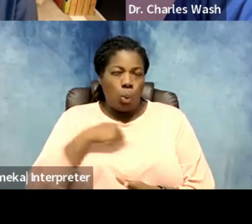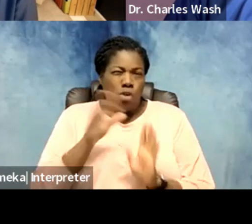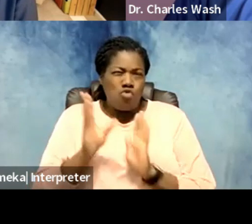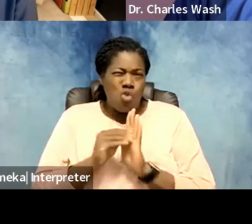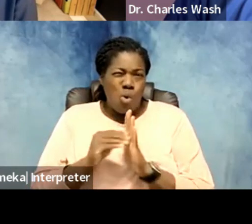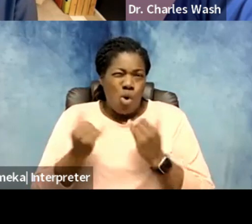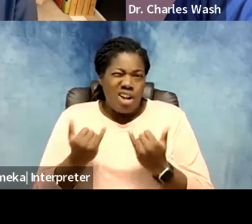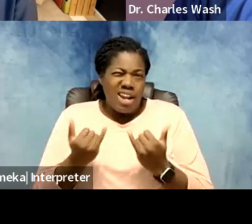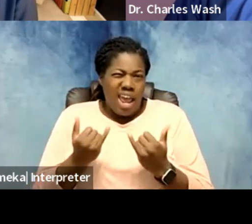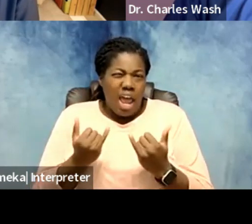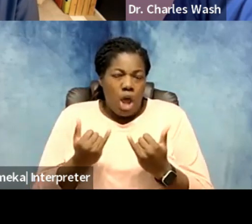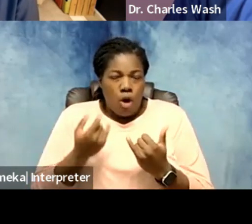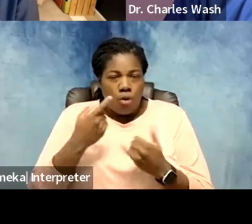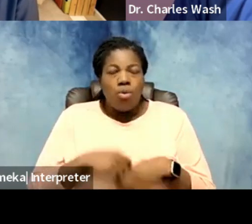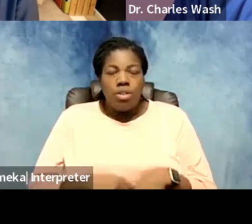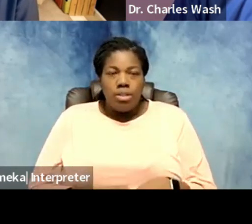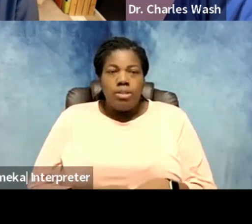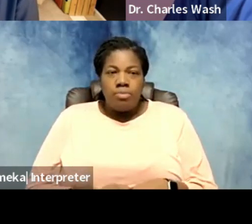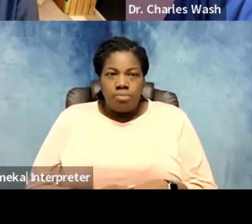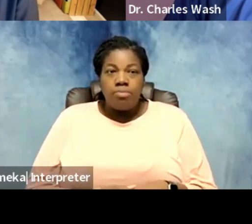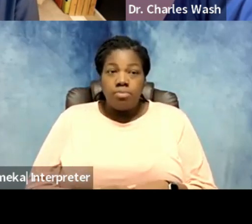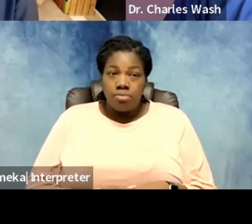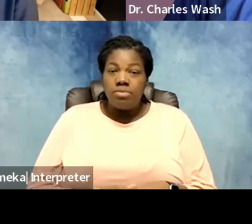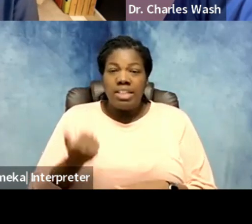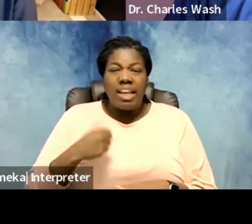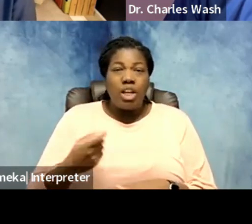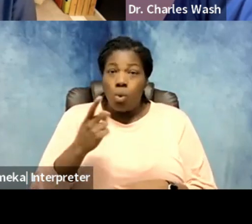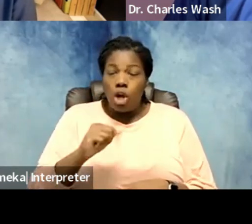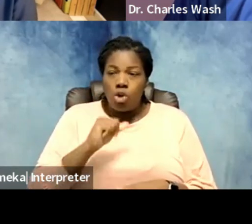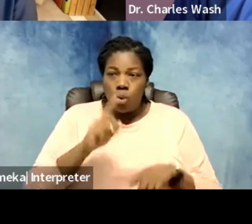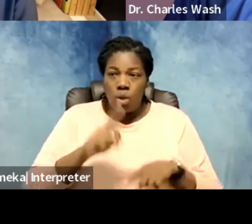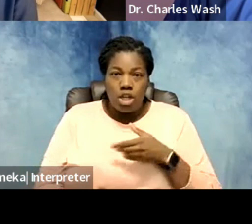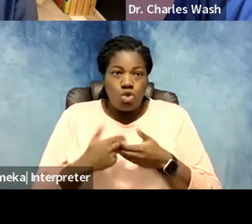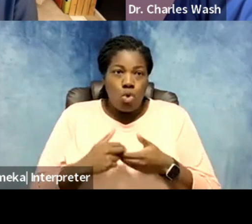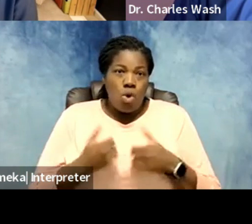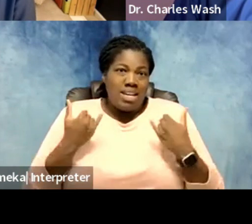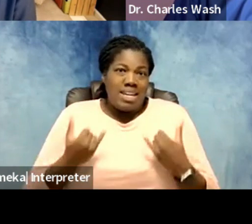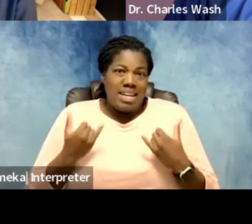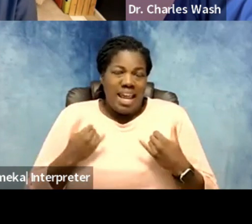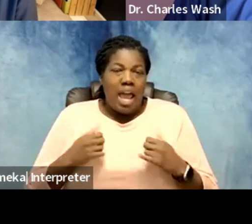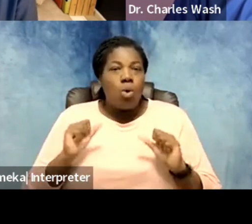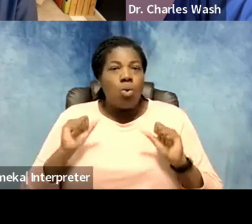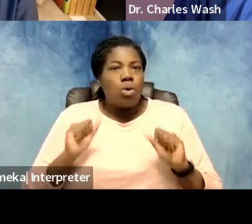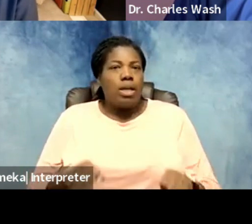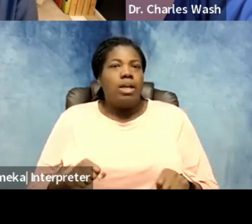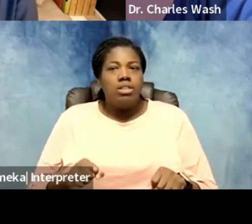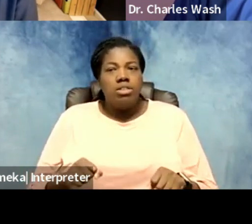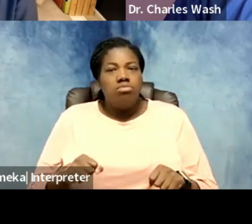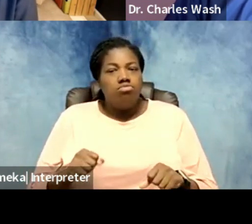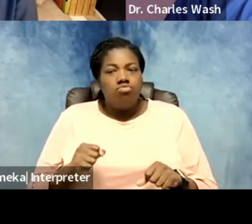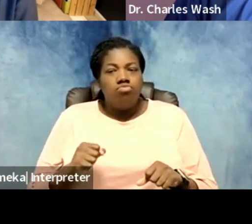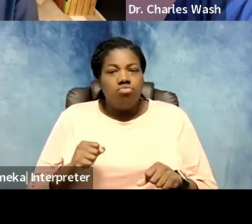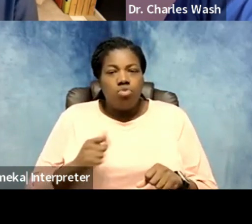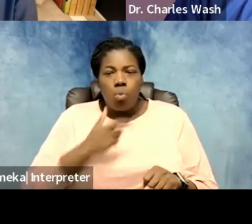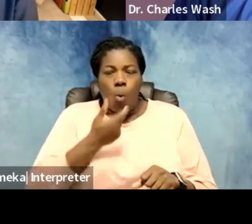for that very purpose today. So that anybody who's not able to join us live has an opportunity to learn from